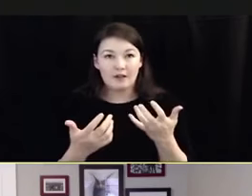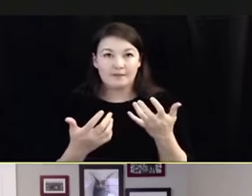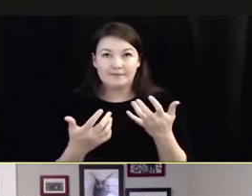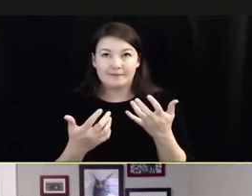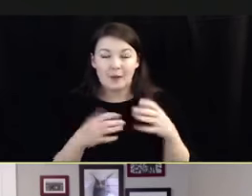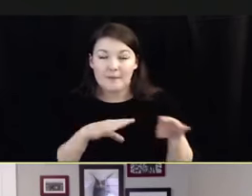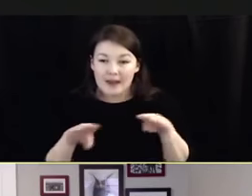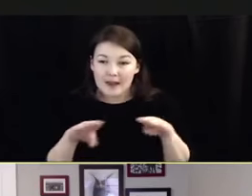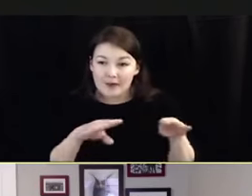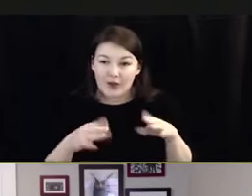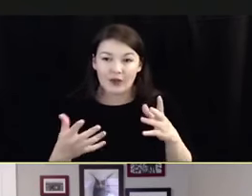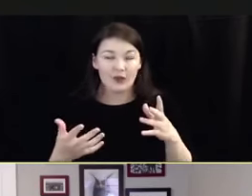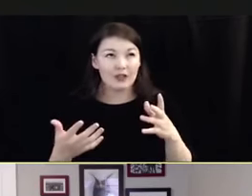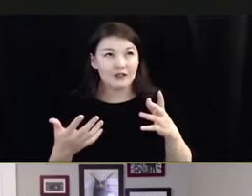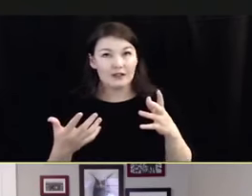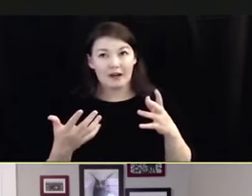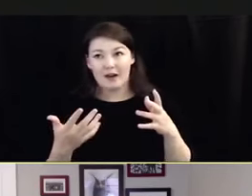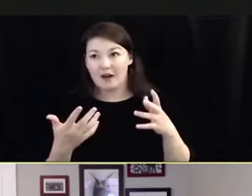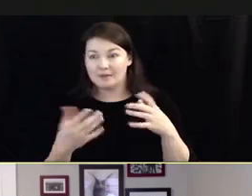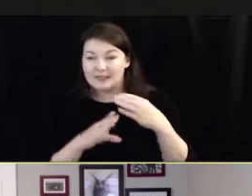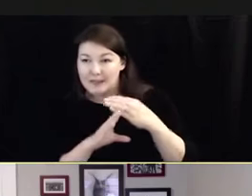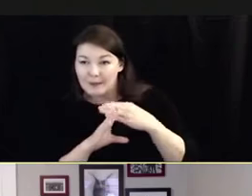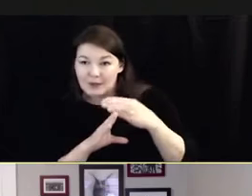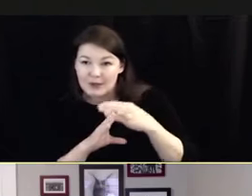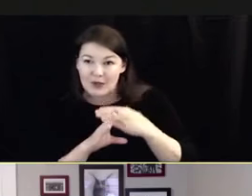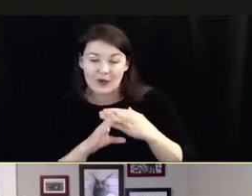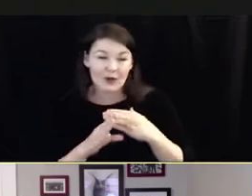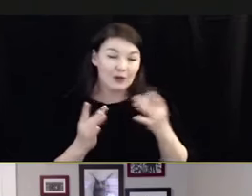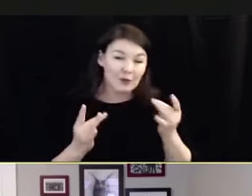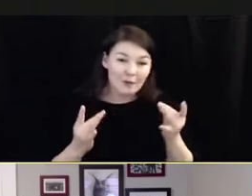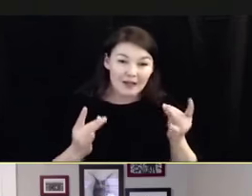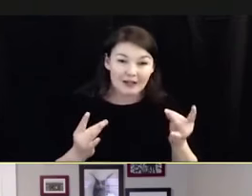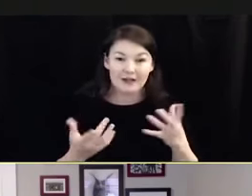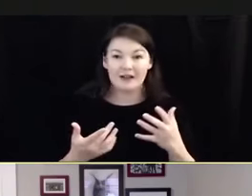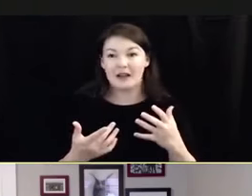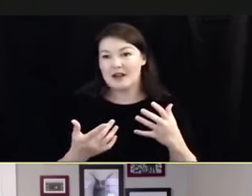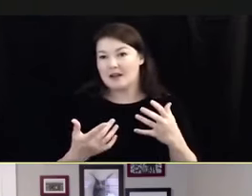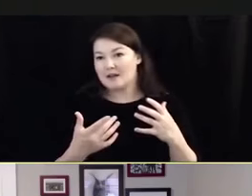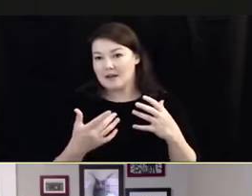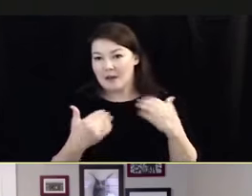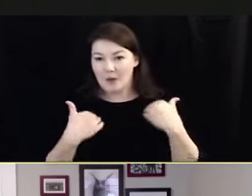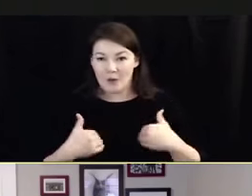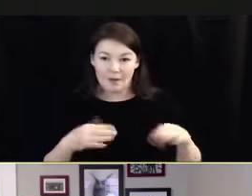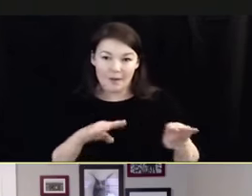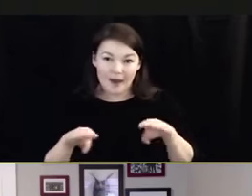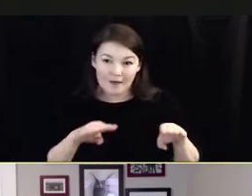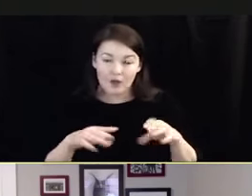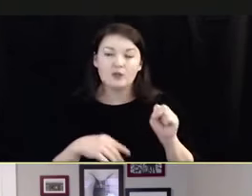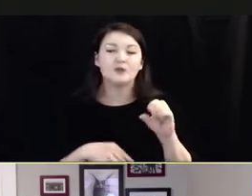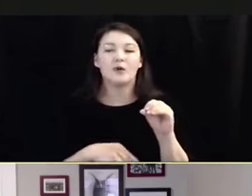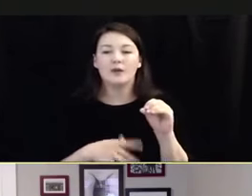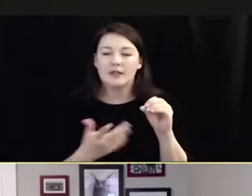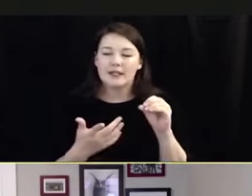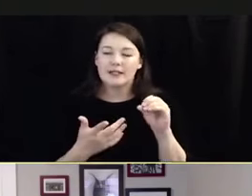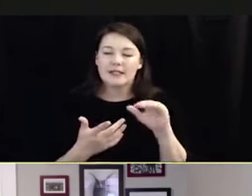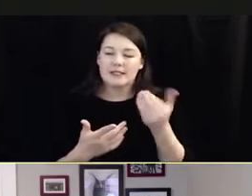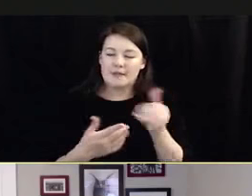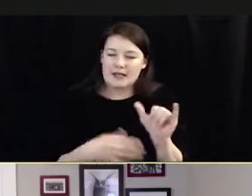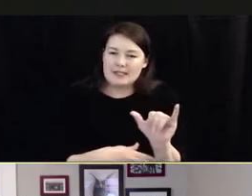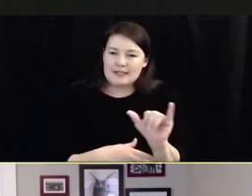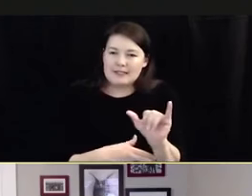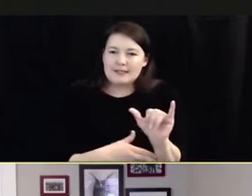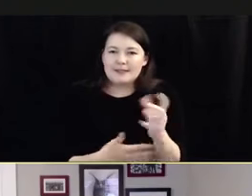humidity? Is it human behavior when the weather changes? It's hard to really know exactly what it might be, but it does seem like there is some element of seasonality going